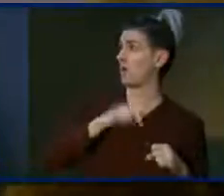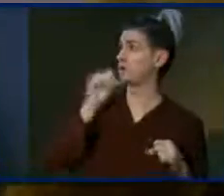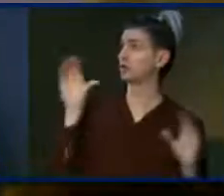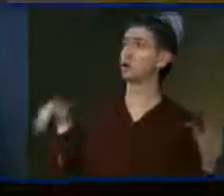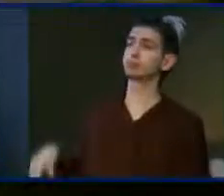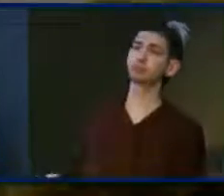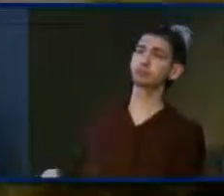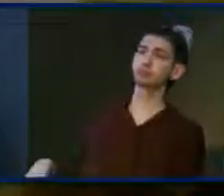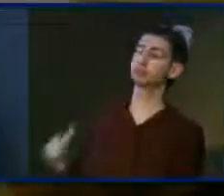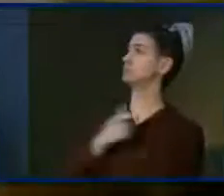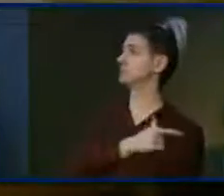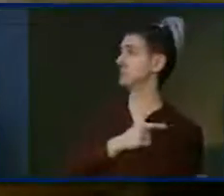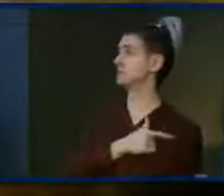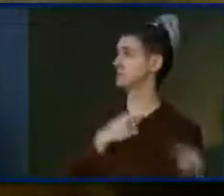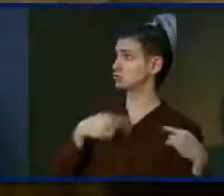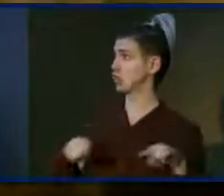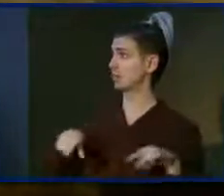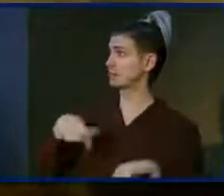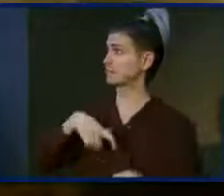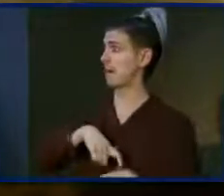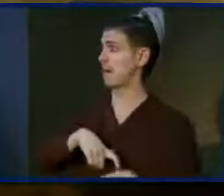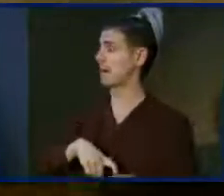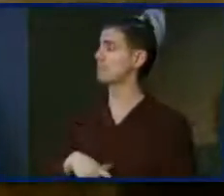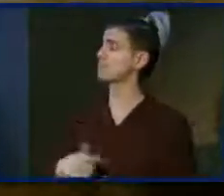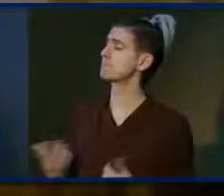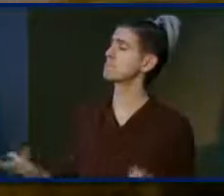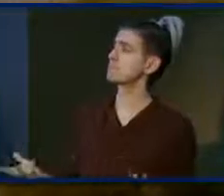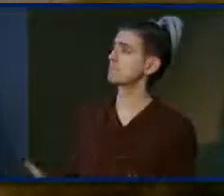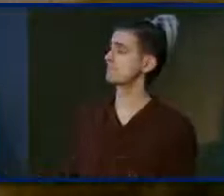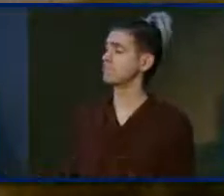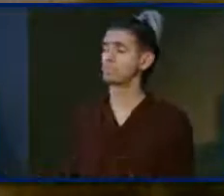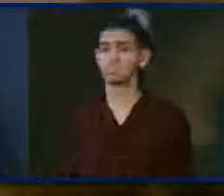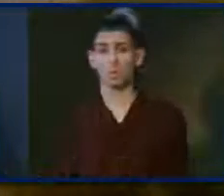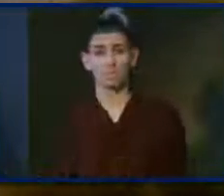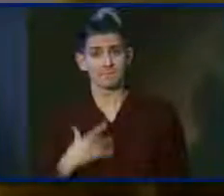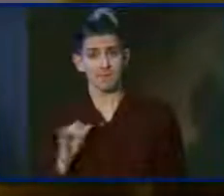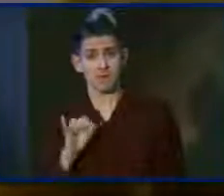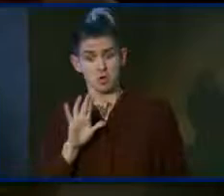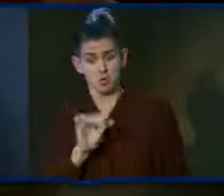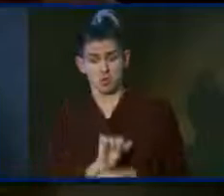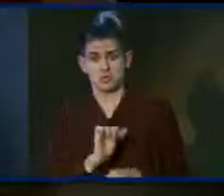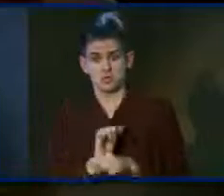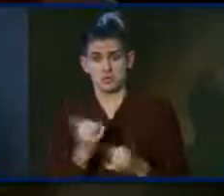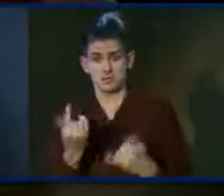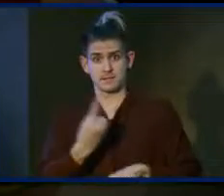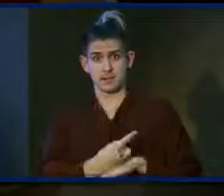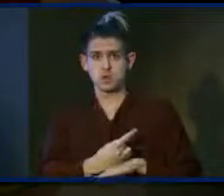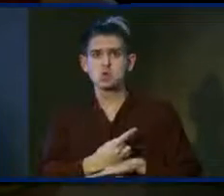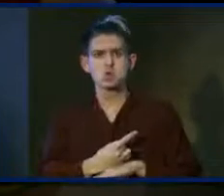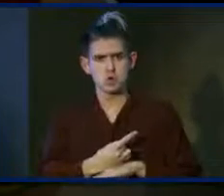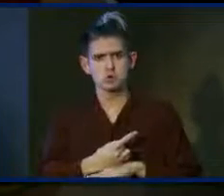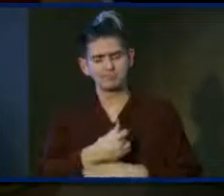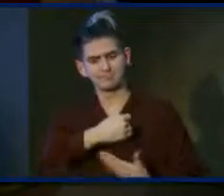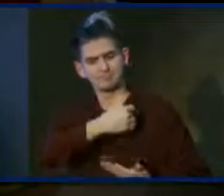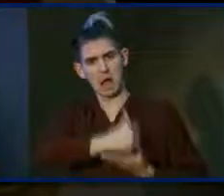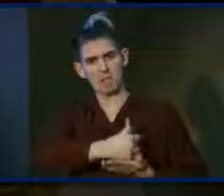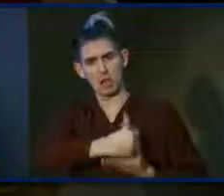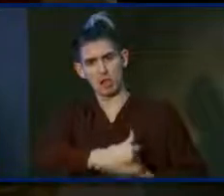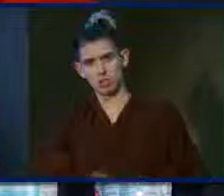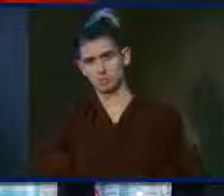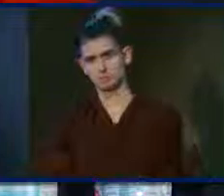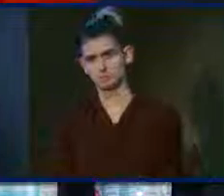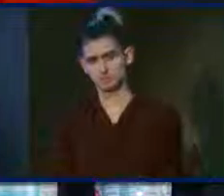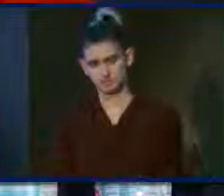fight is so important? Well, I really do feel that what you're doing today is helpful. Is no question about